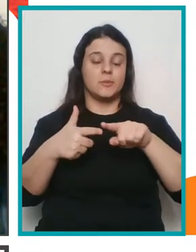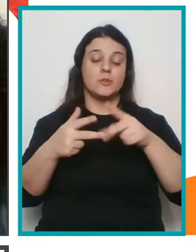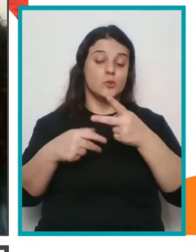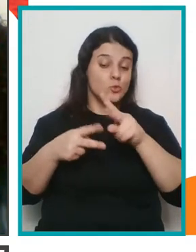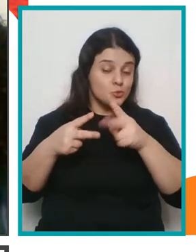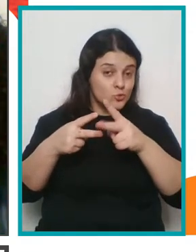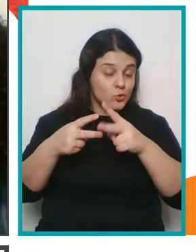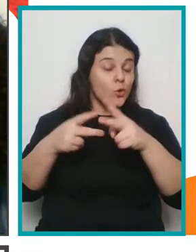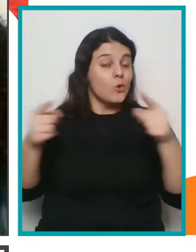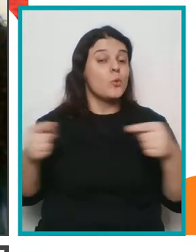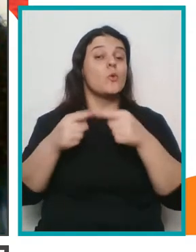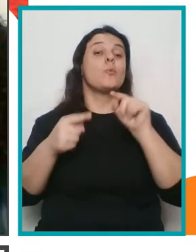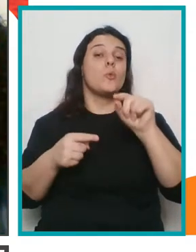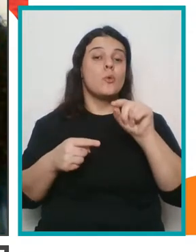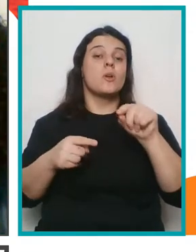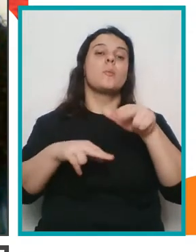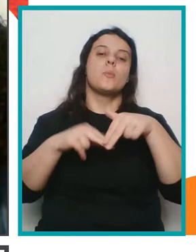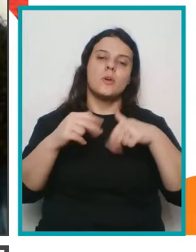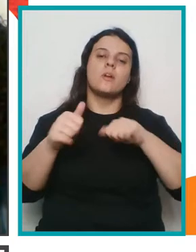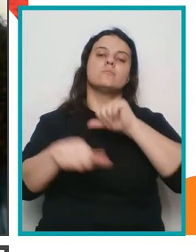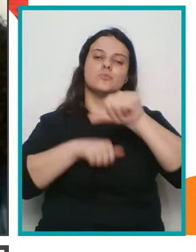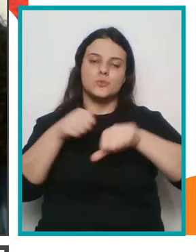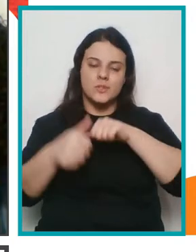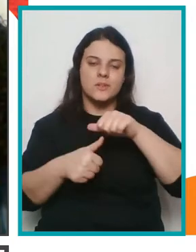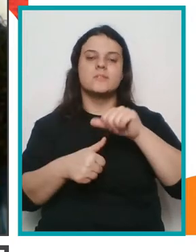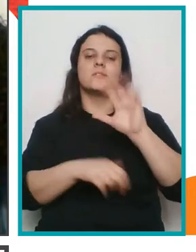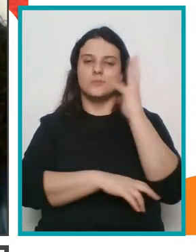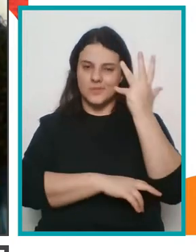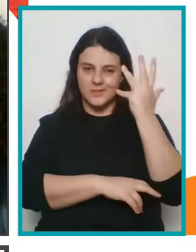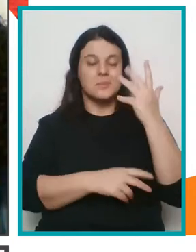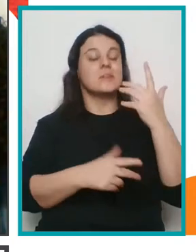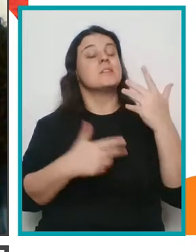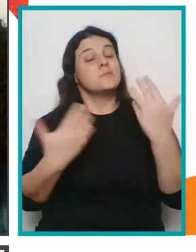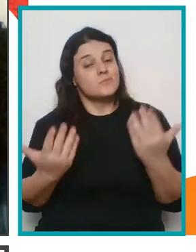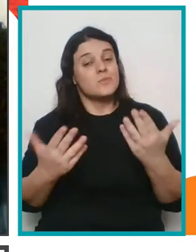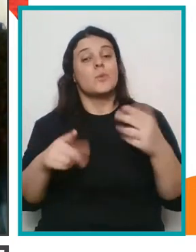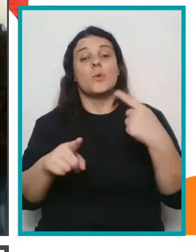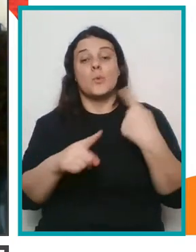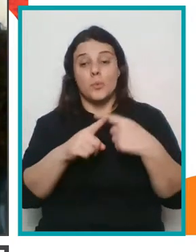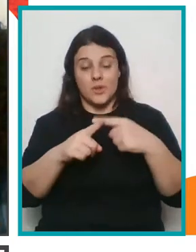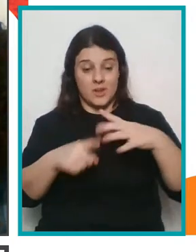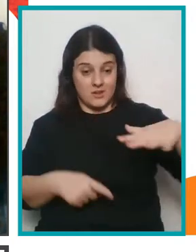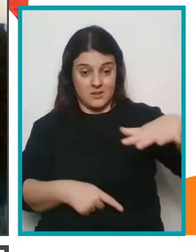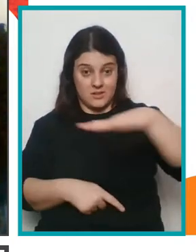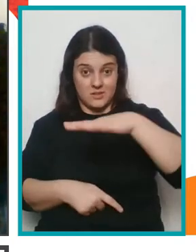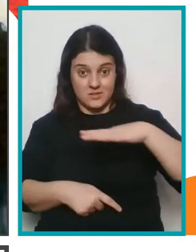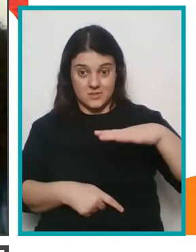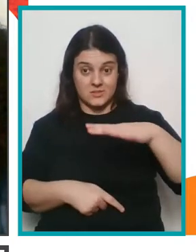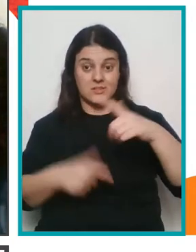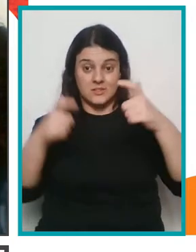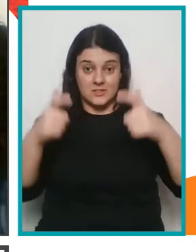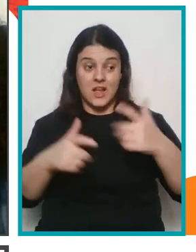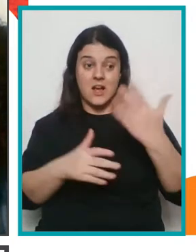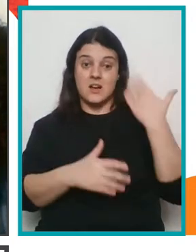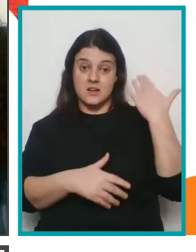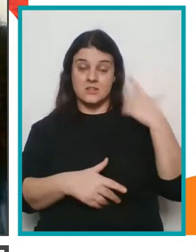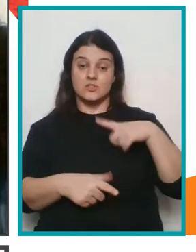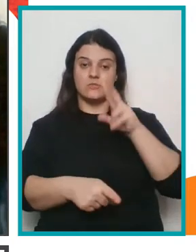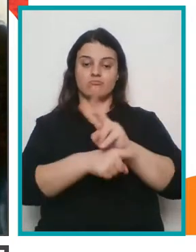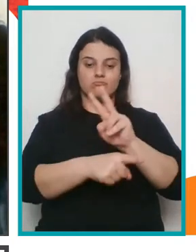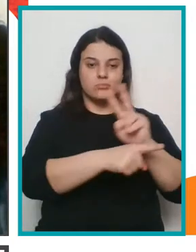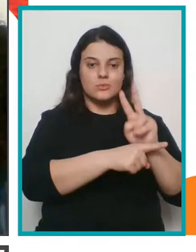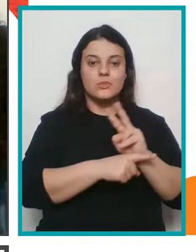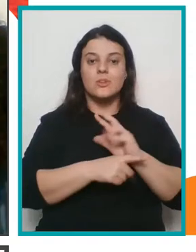são devastados por esses invasores. E, não coincidentemente, são eles os vetores da pandemia,